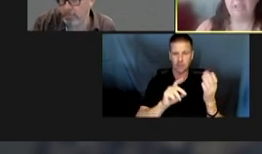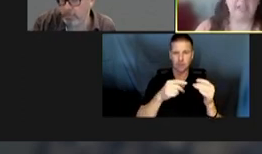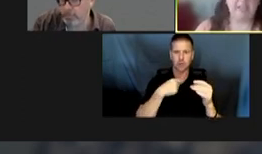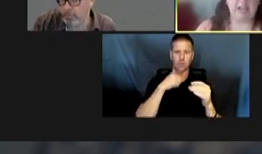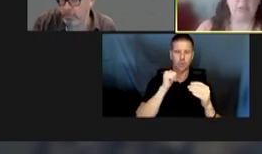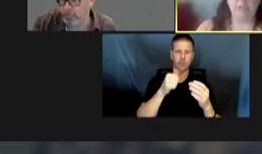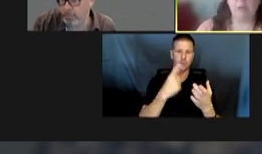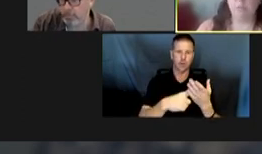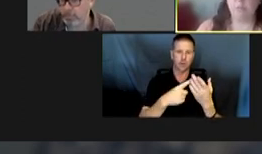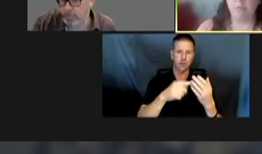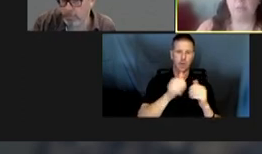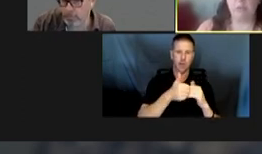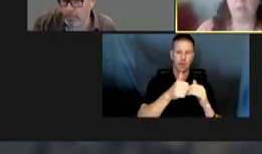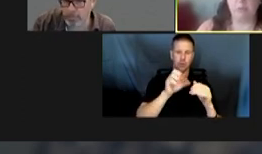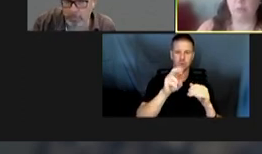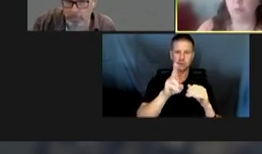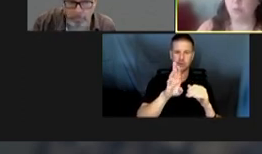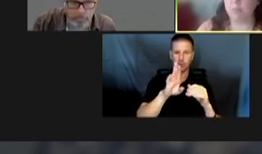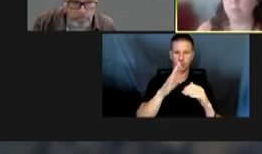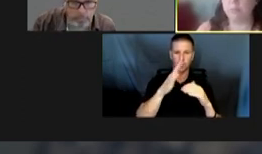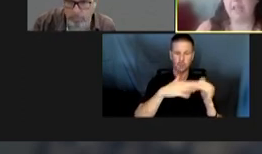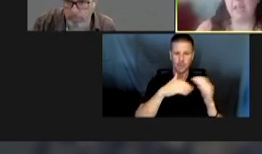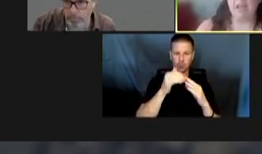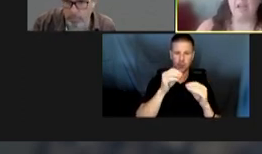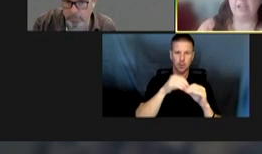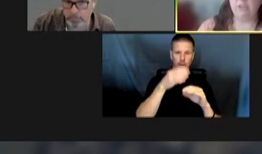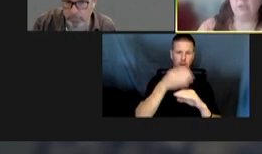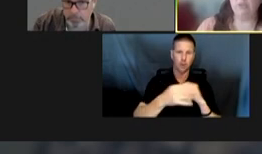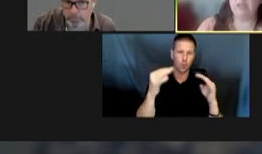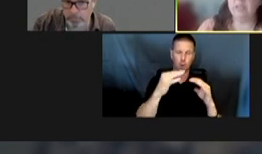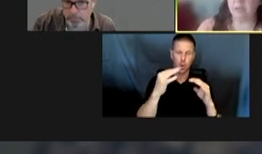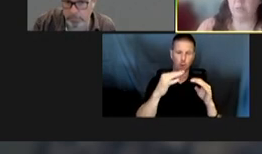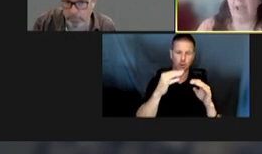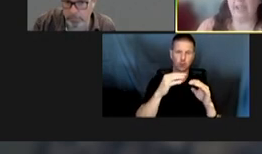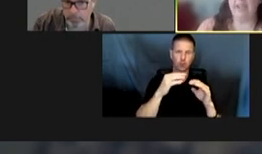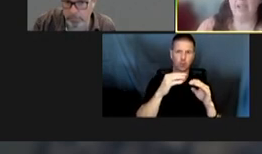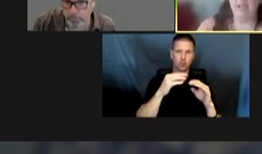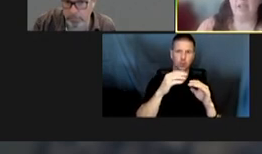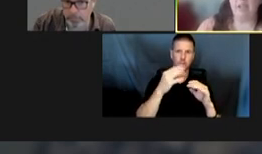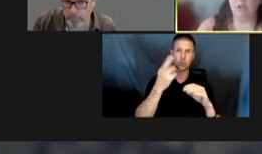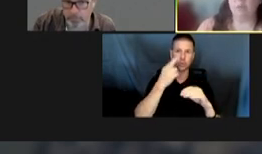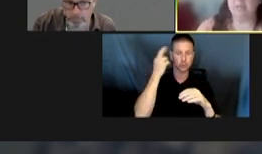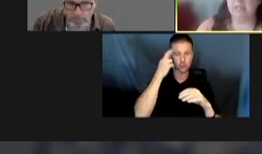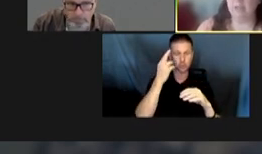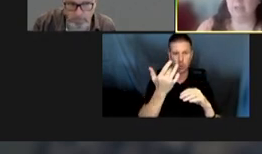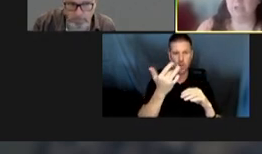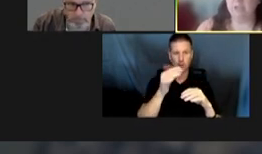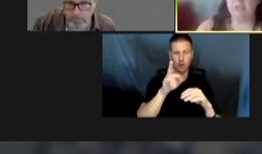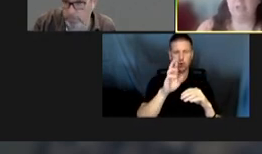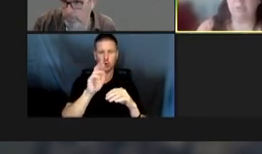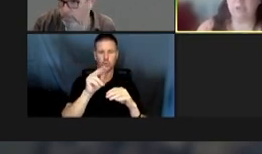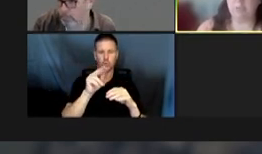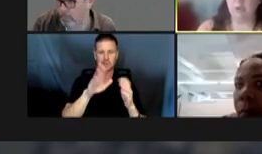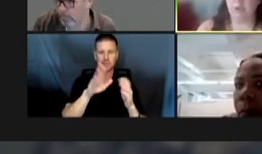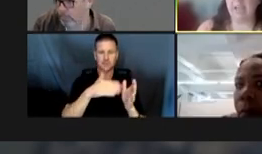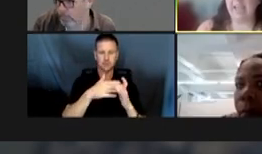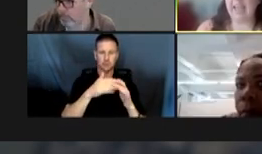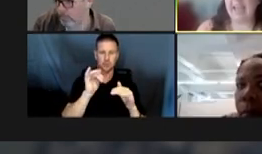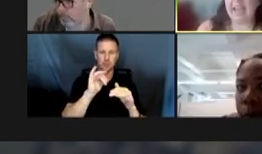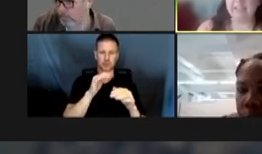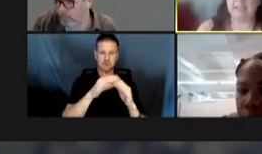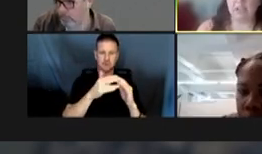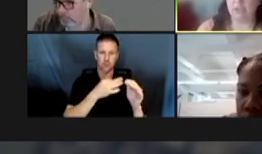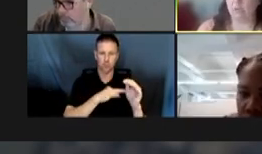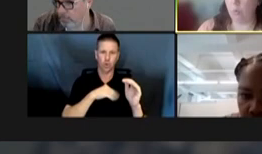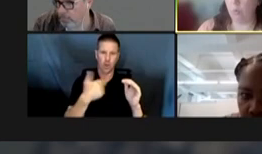can discuss how the suburbs were built in the post-war boom. And so there's reasons why an urban center such as the city of Pittsburgh